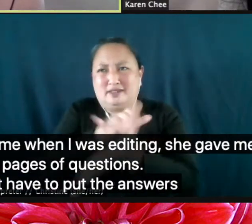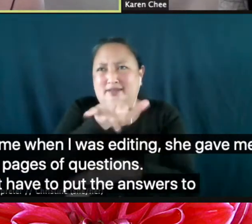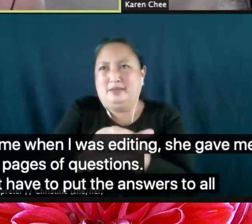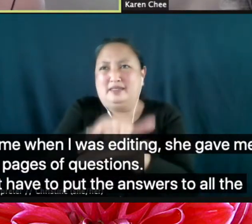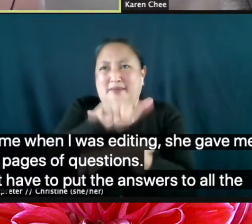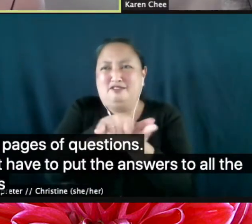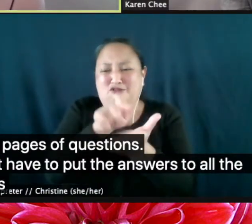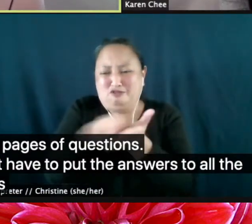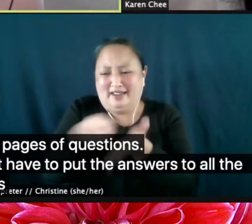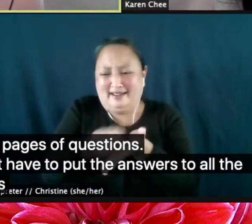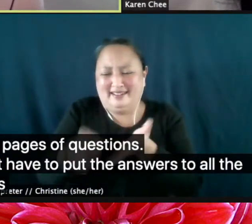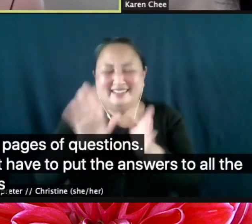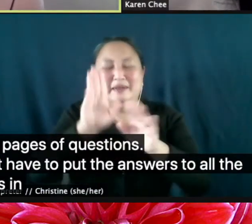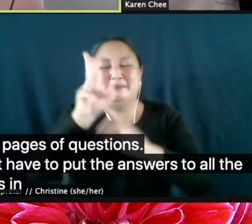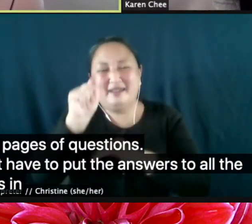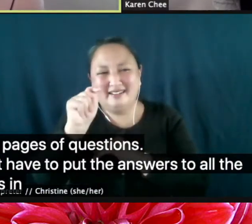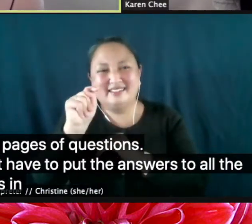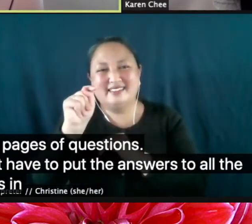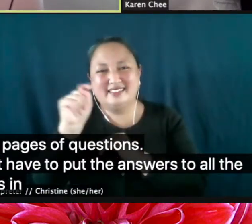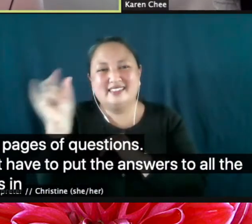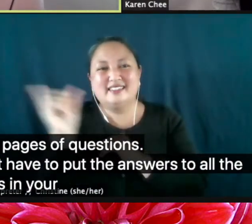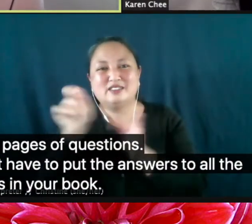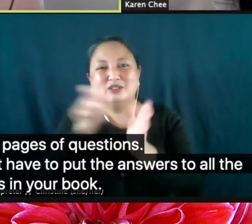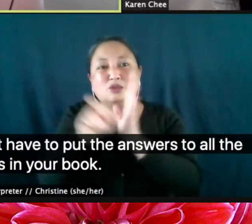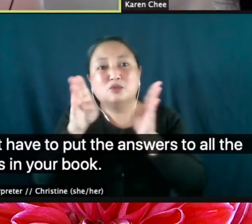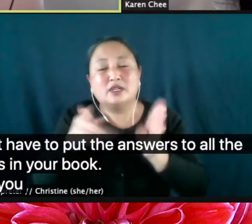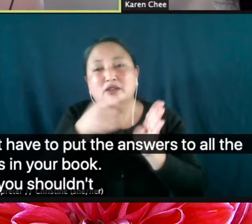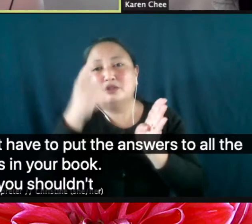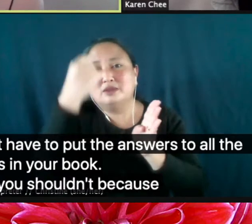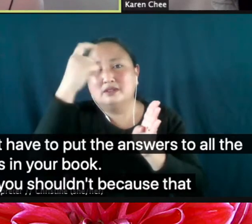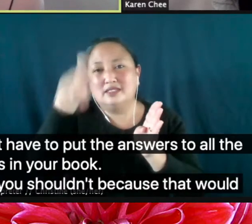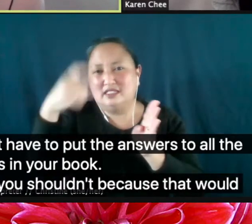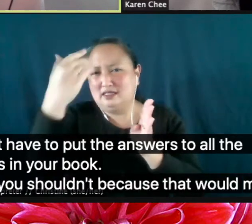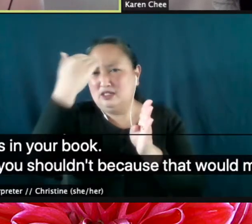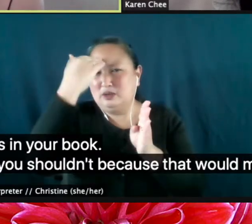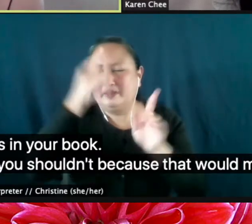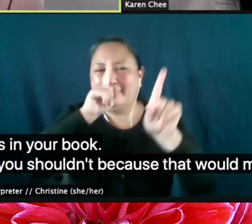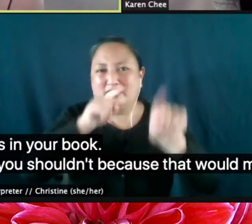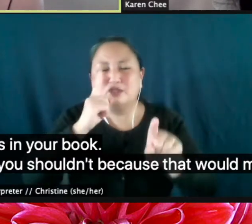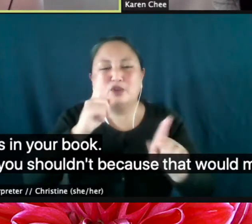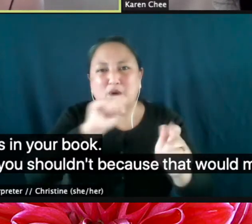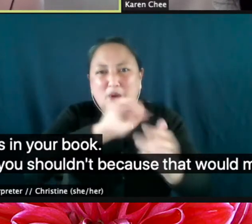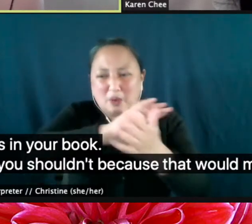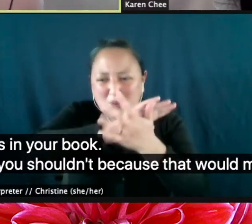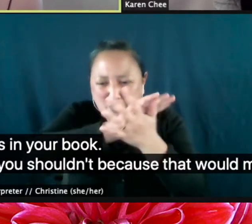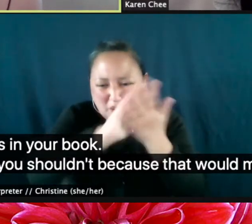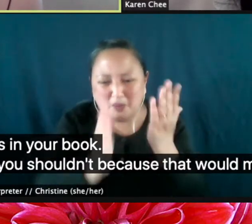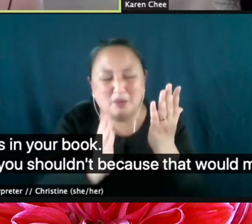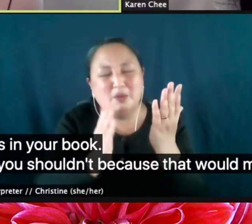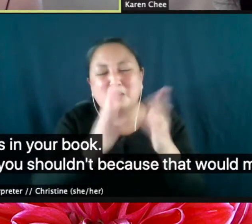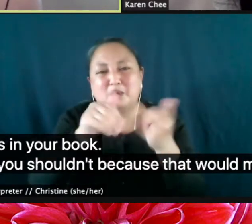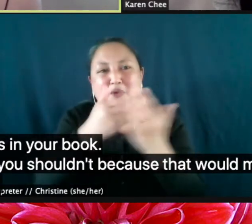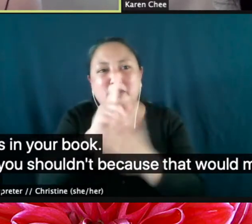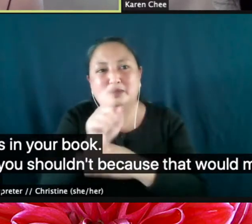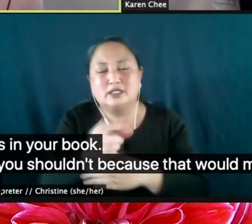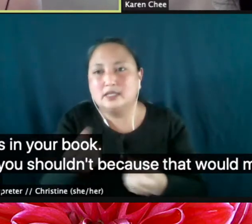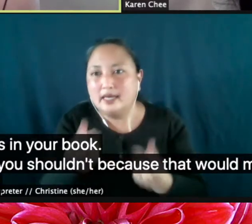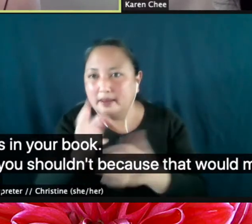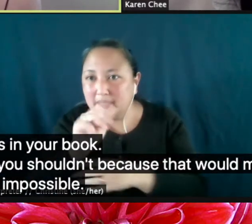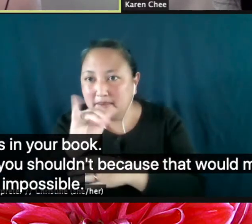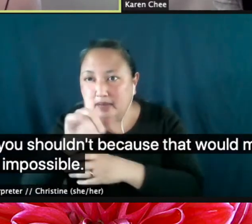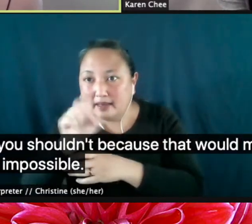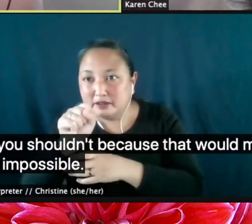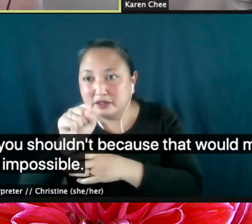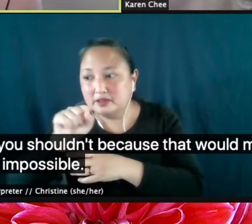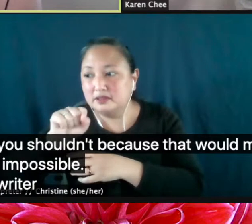impossible. But Yeah. but as the writer, you should know the answer to all these questions. And they were things like, literally, how many miles did